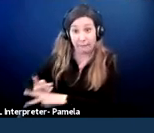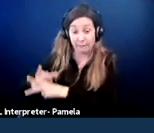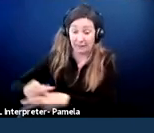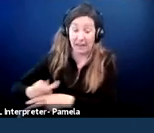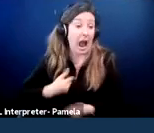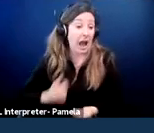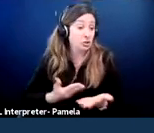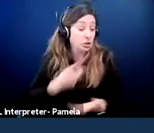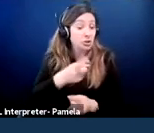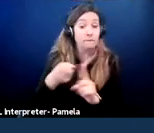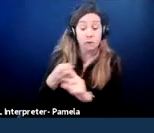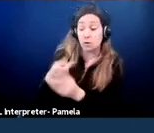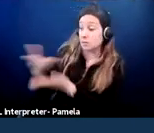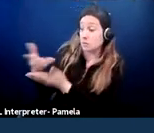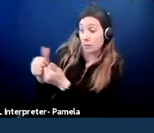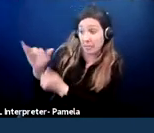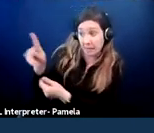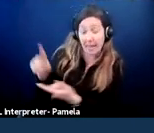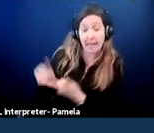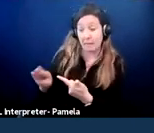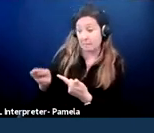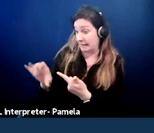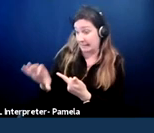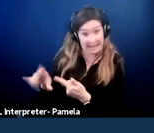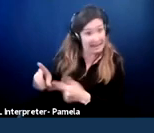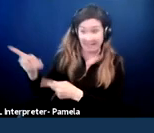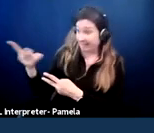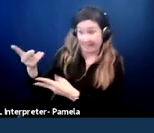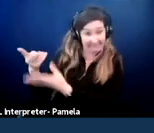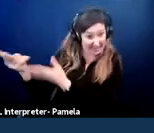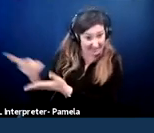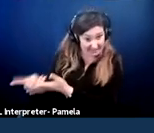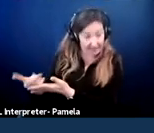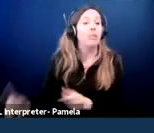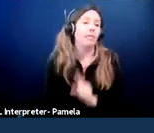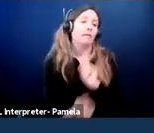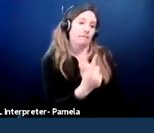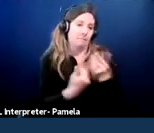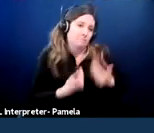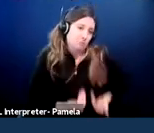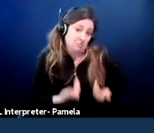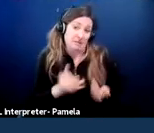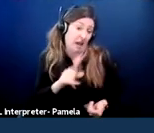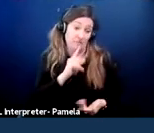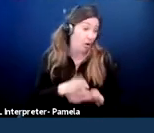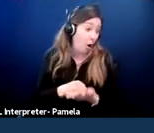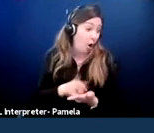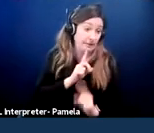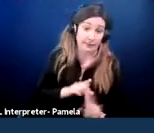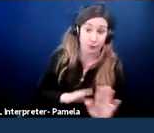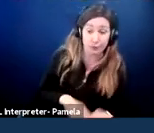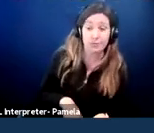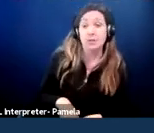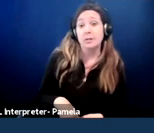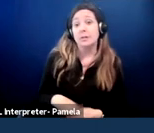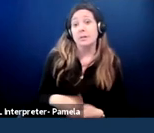banks and BDC first. And if they can't help, then come and see me. So that's the honest answer. If I compare us to